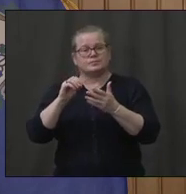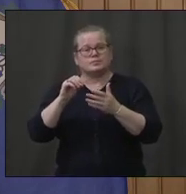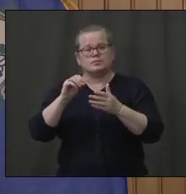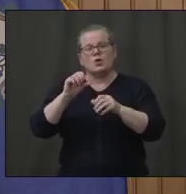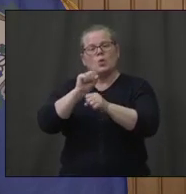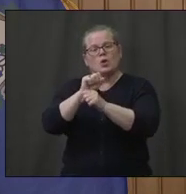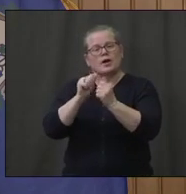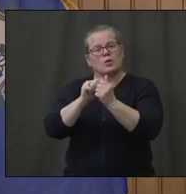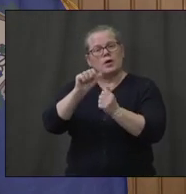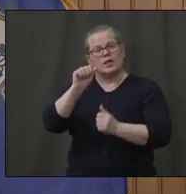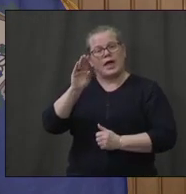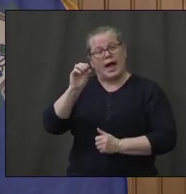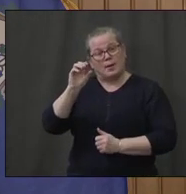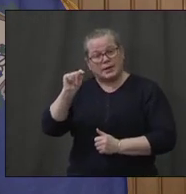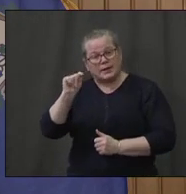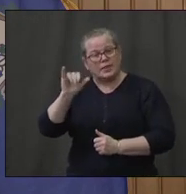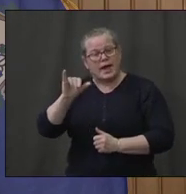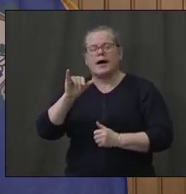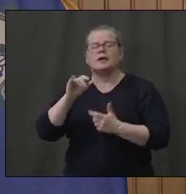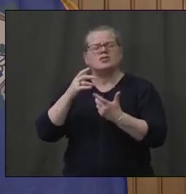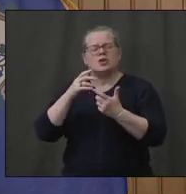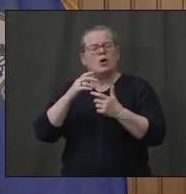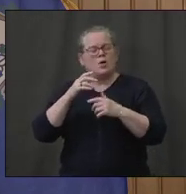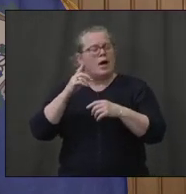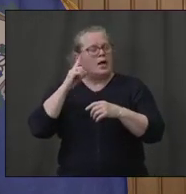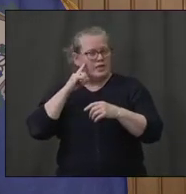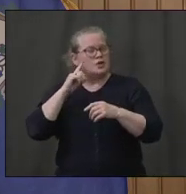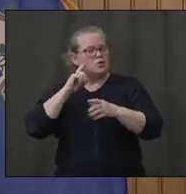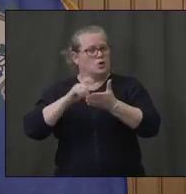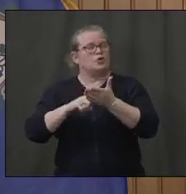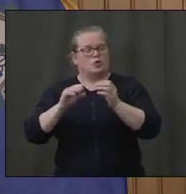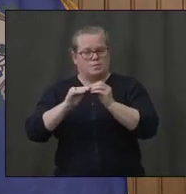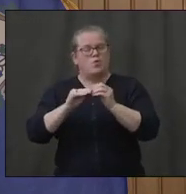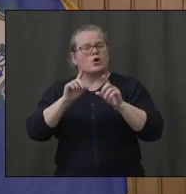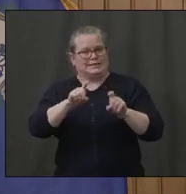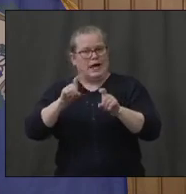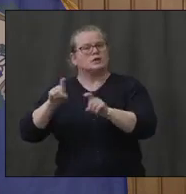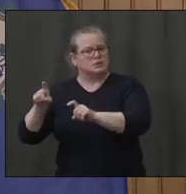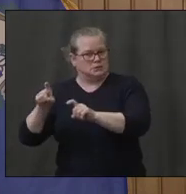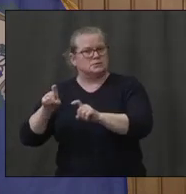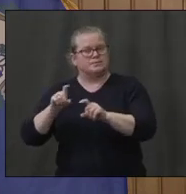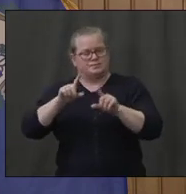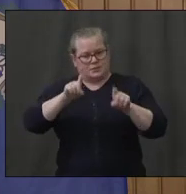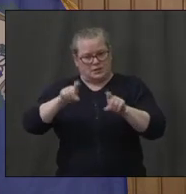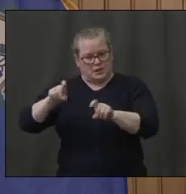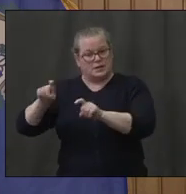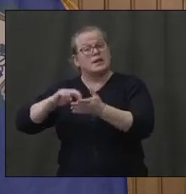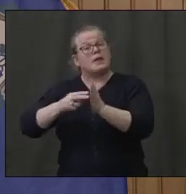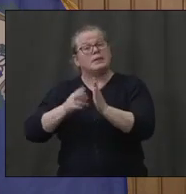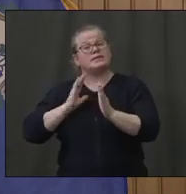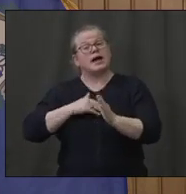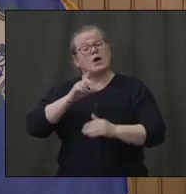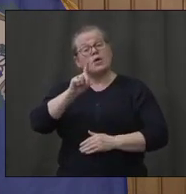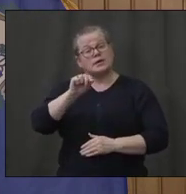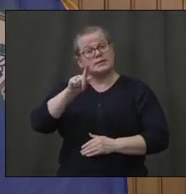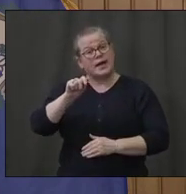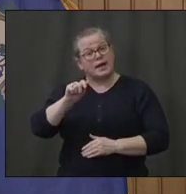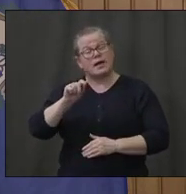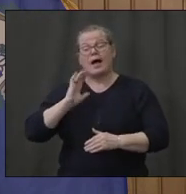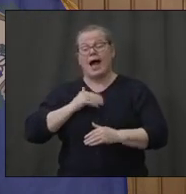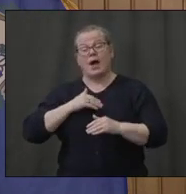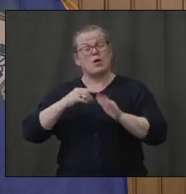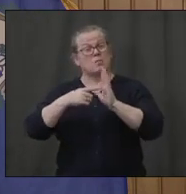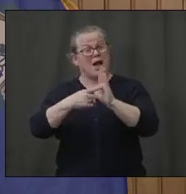I mentioned Semaphore. So I think you're going to see very good progress, and that means our data and that means our modeling will be a lot more